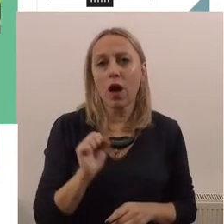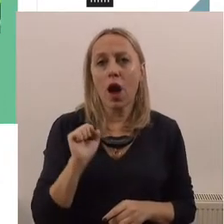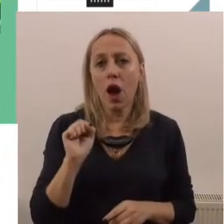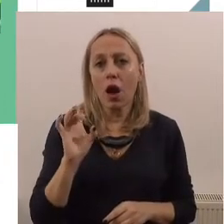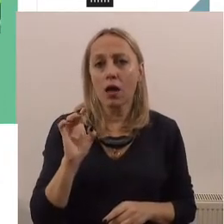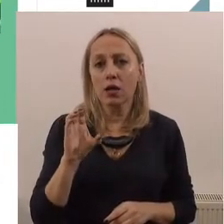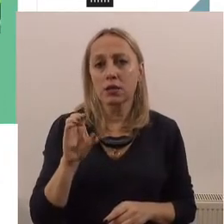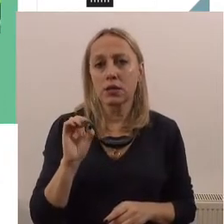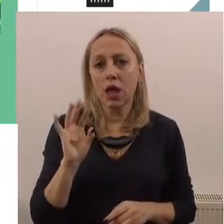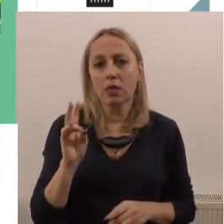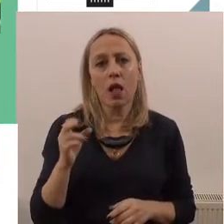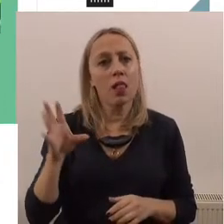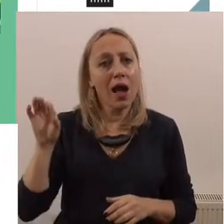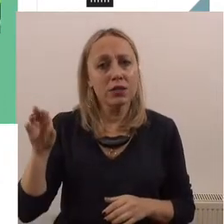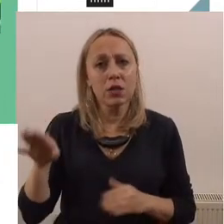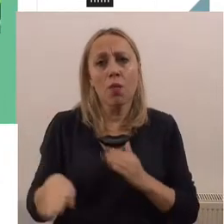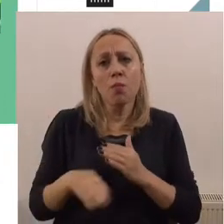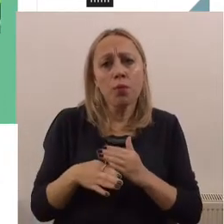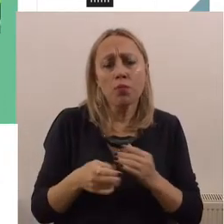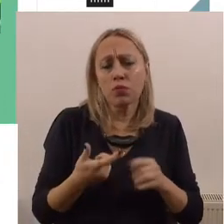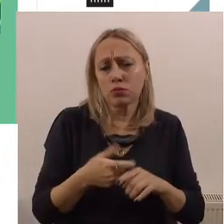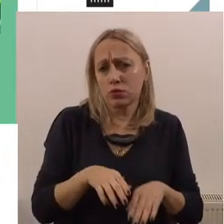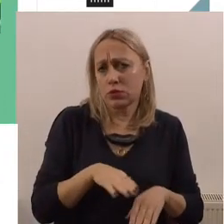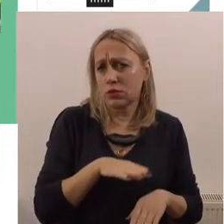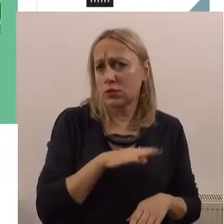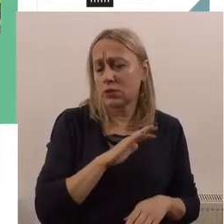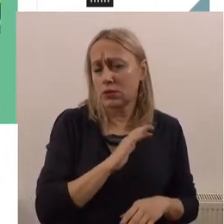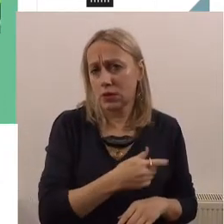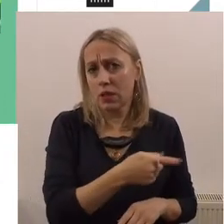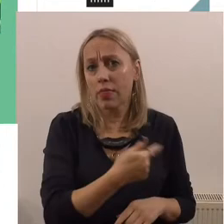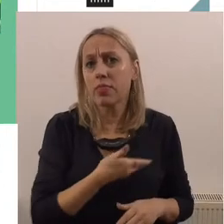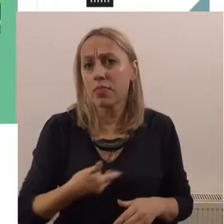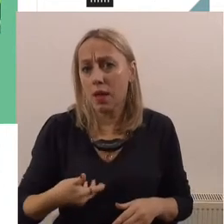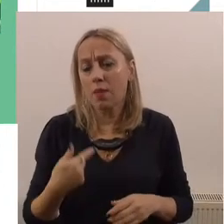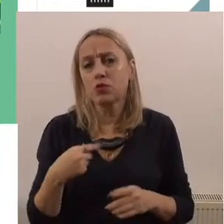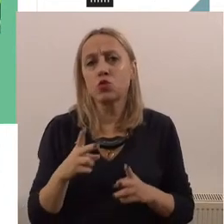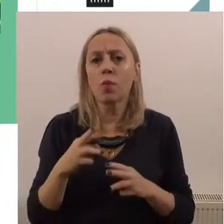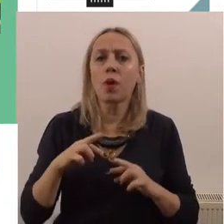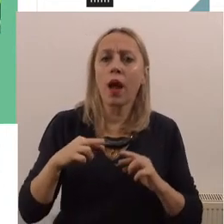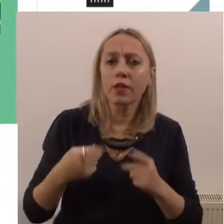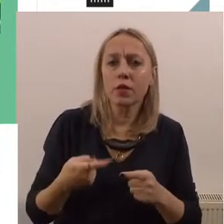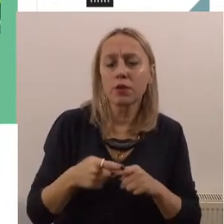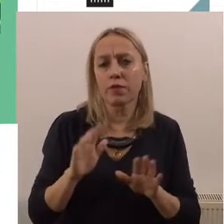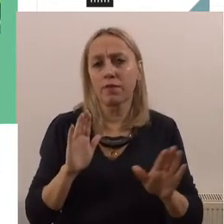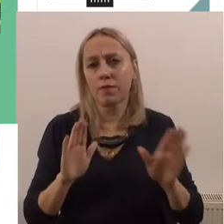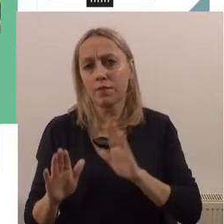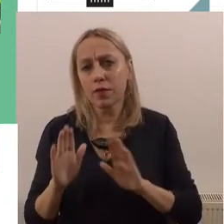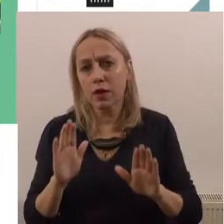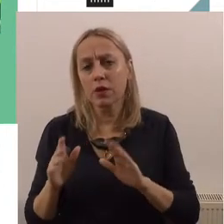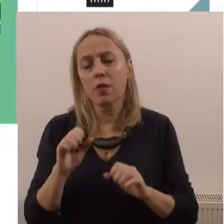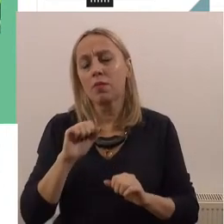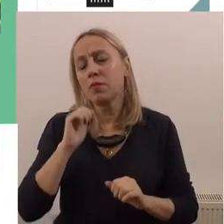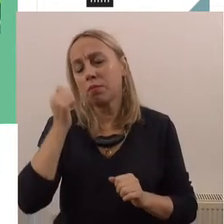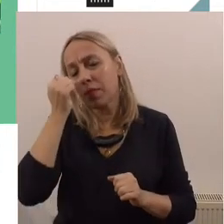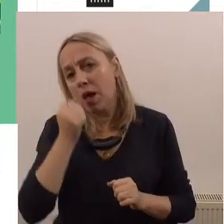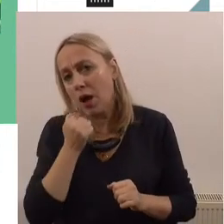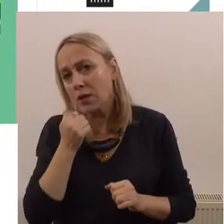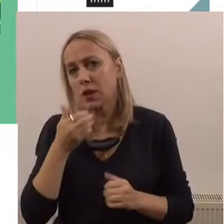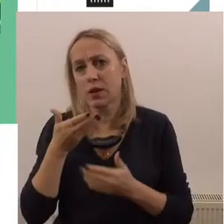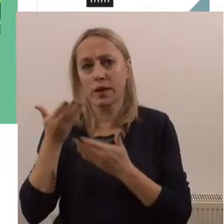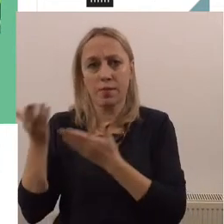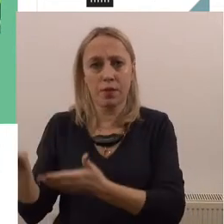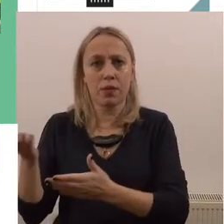Shusev and the OMK Uchastie Charity Foundation. So the staff of the Shusev